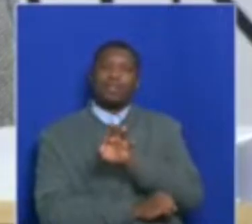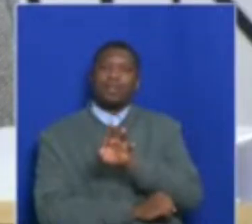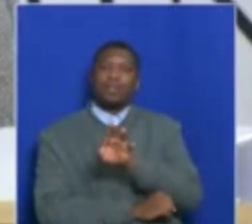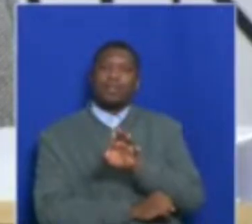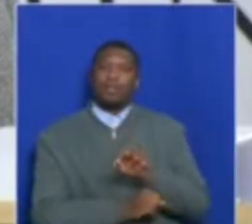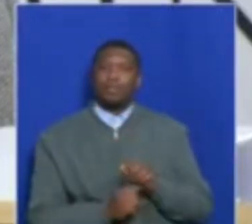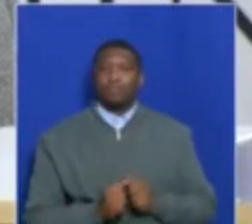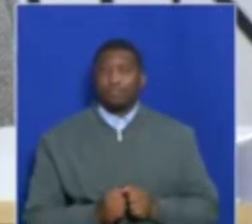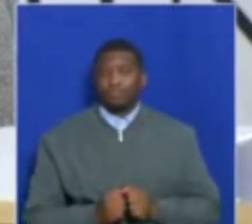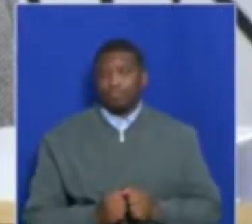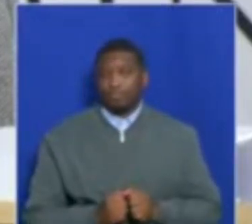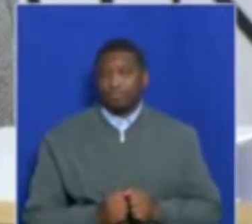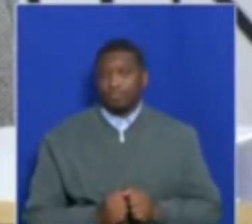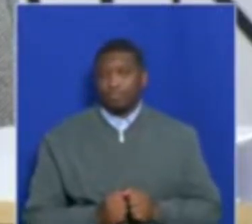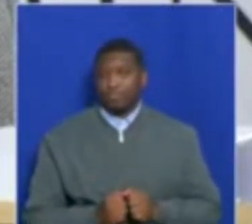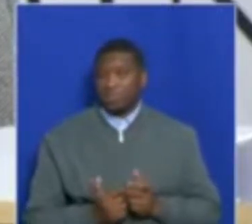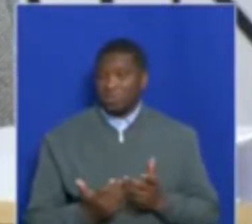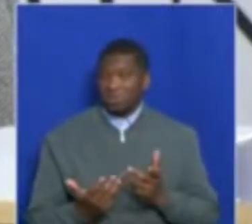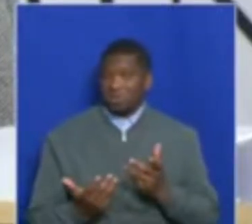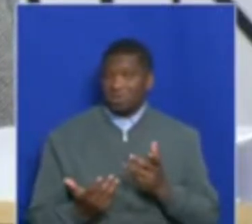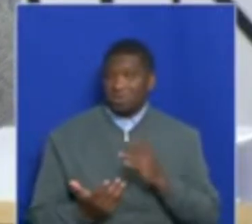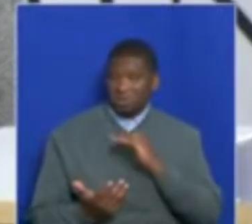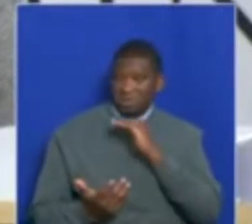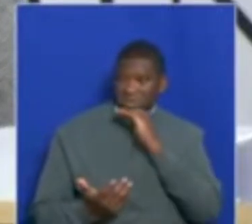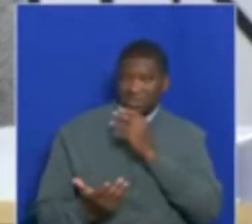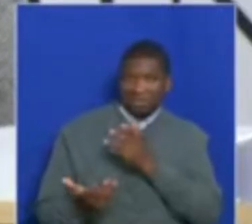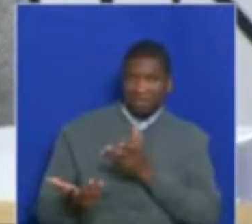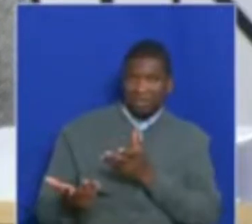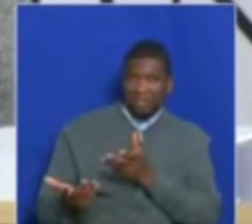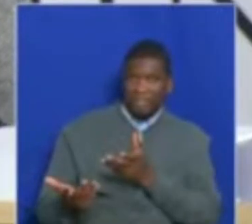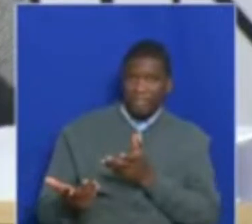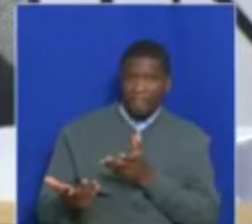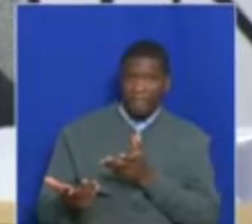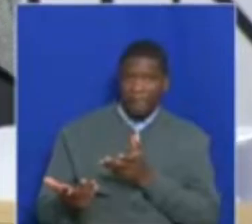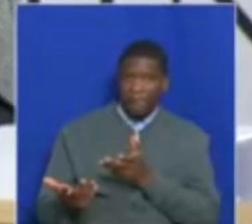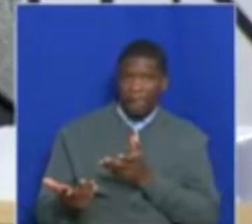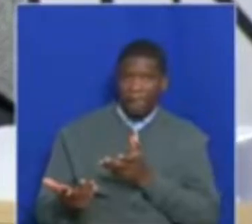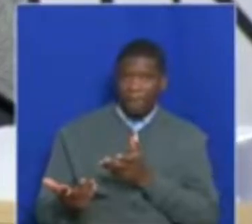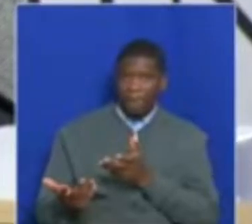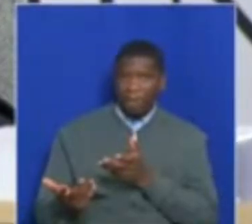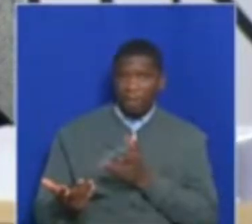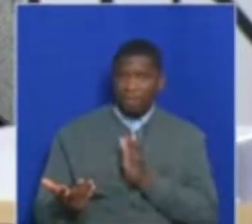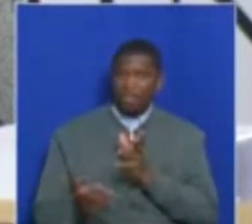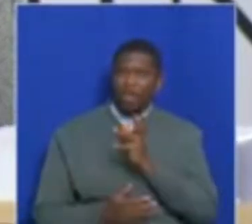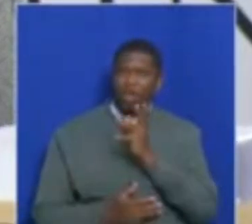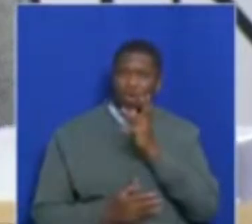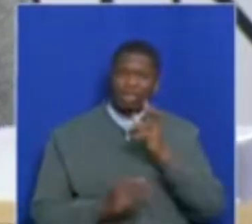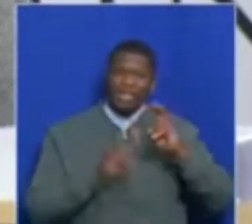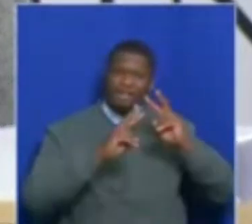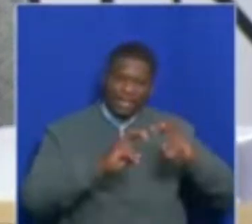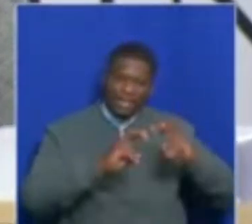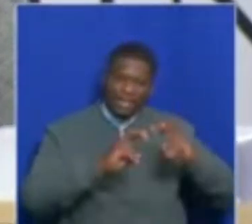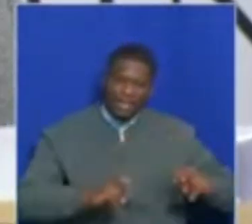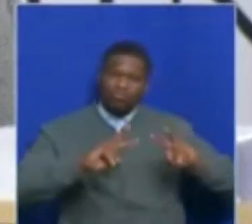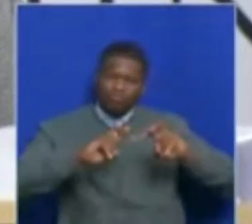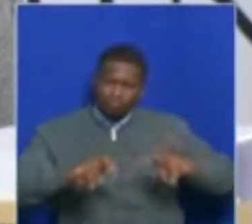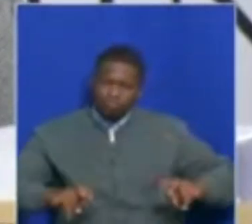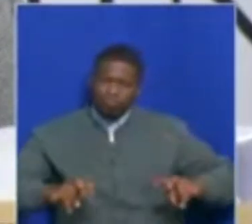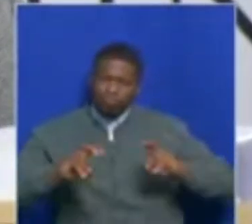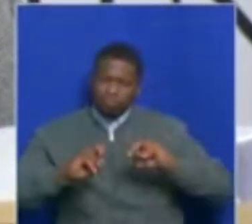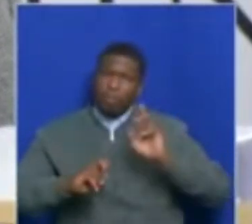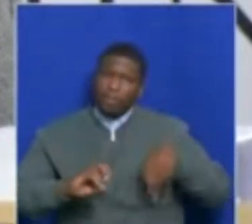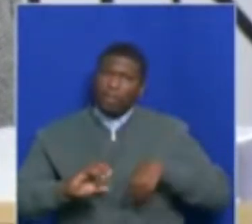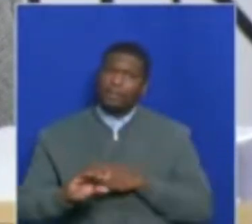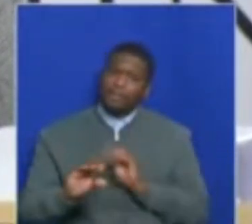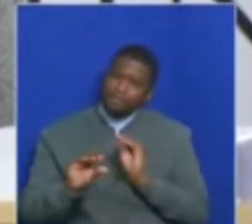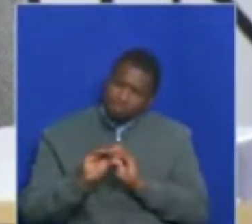So it is a lot of investigation that could have been put into the docket prior to the shooting